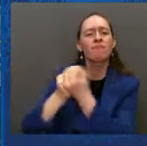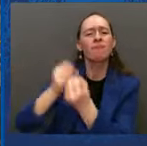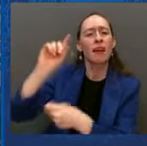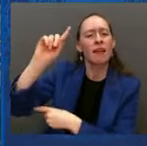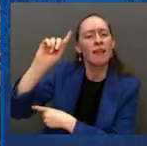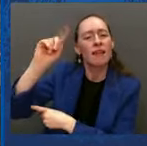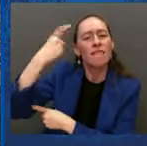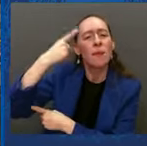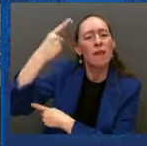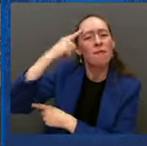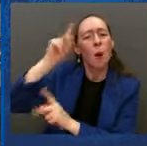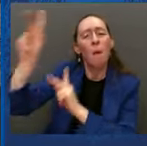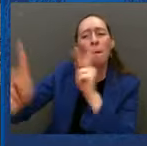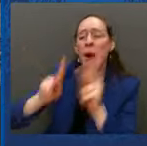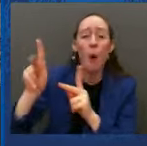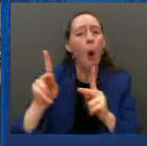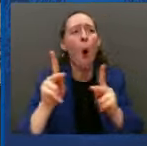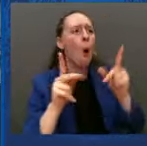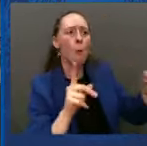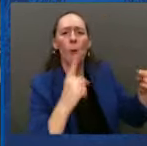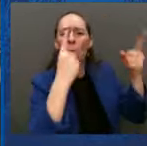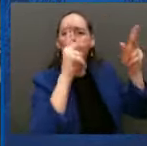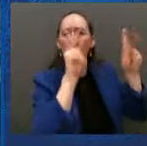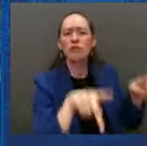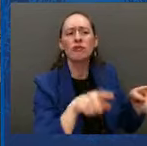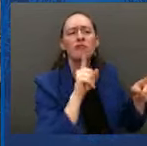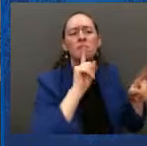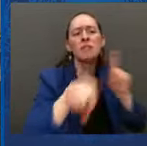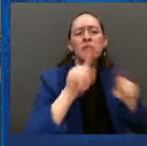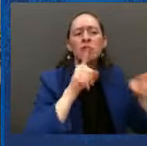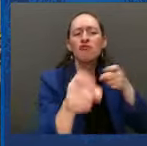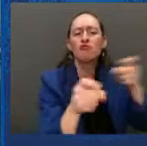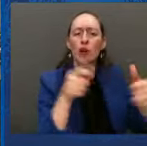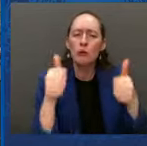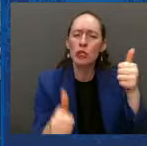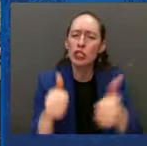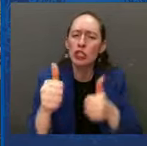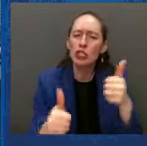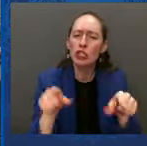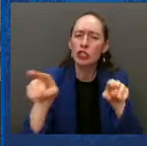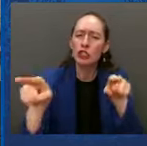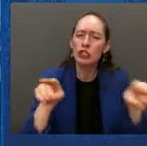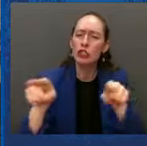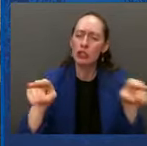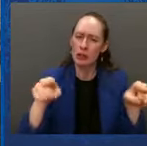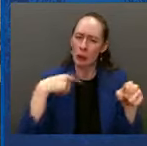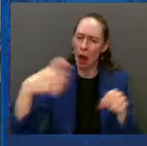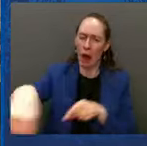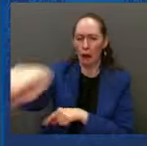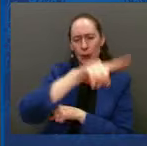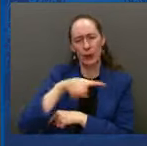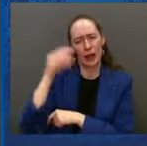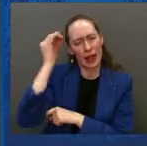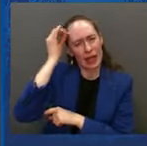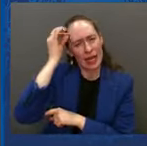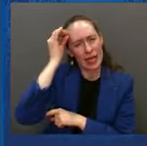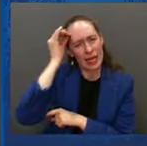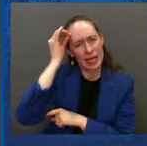of possibilities that come when people who live not in captivity but in freedom,